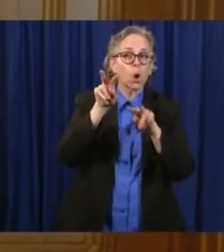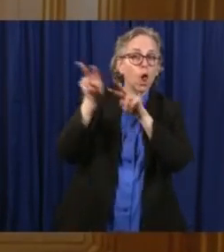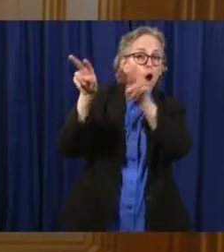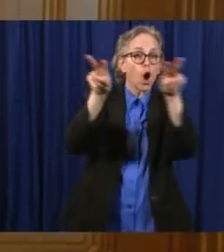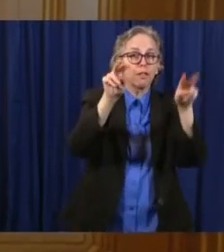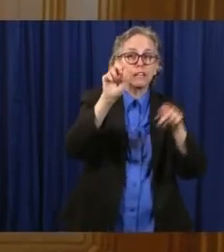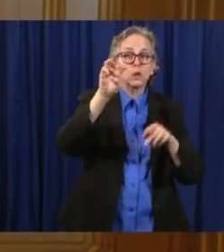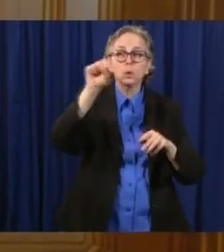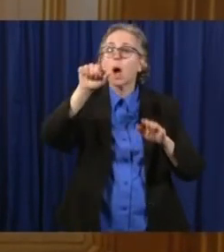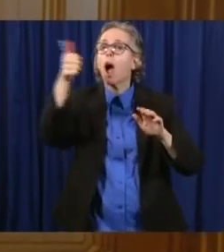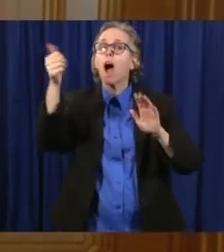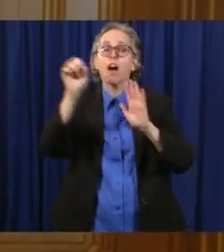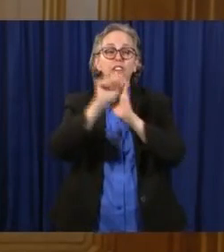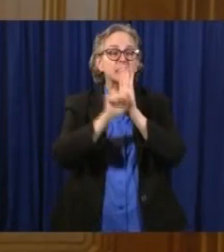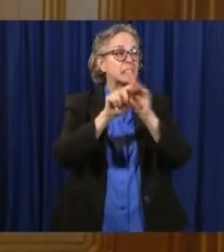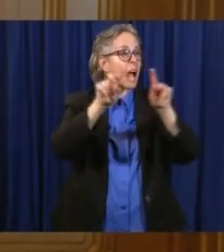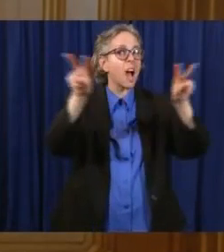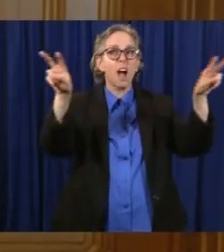places,